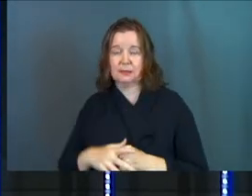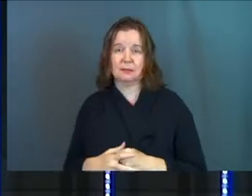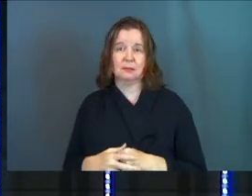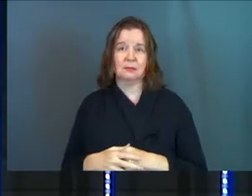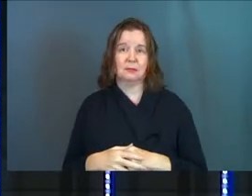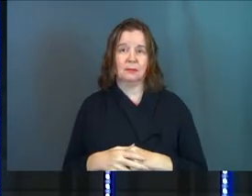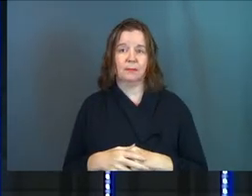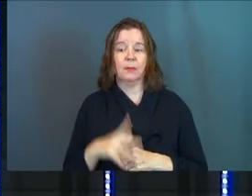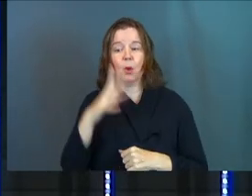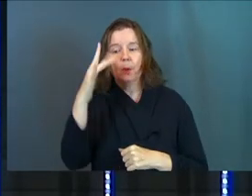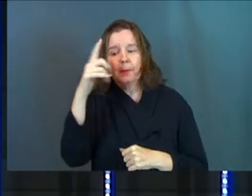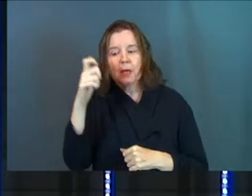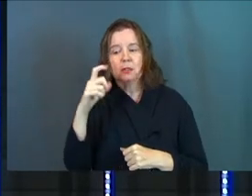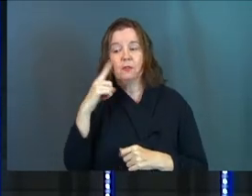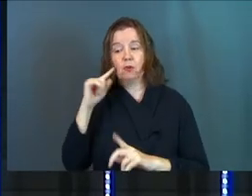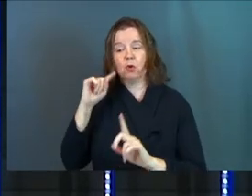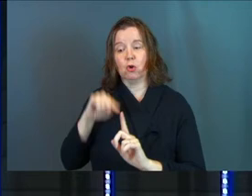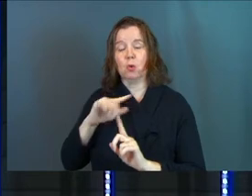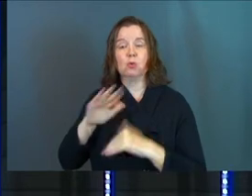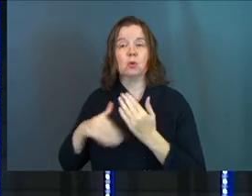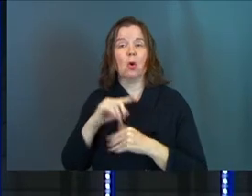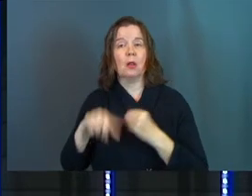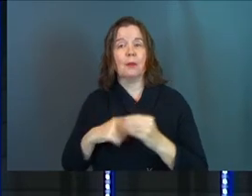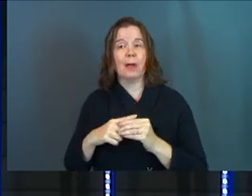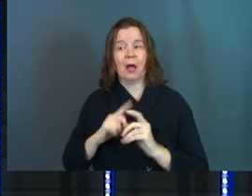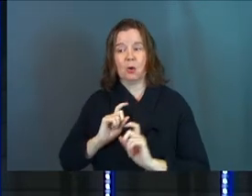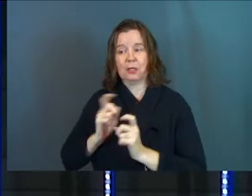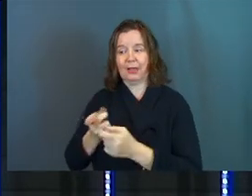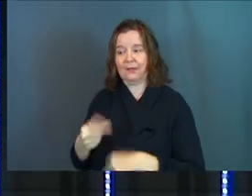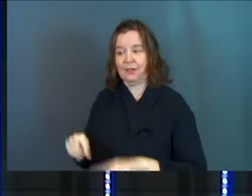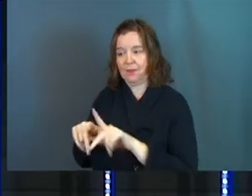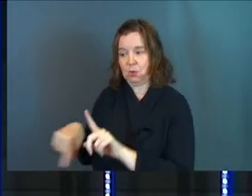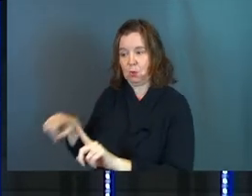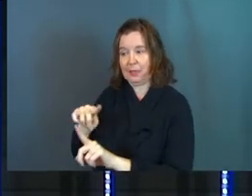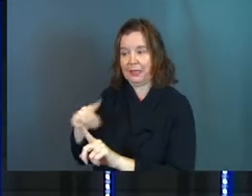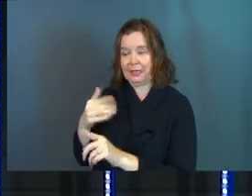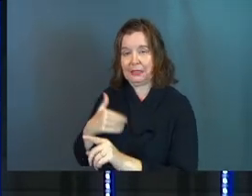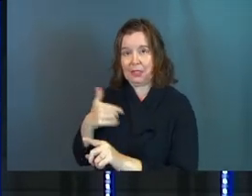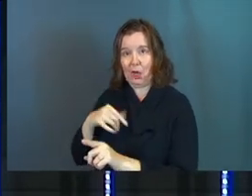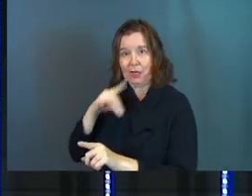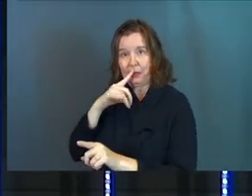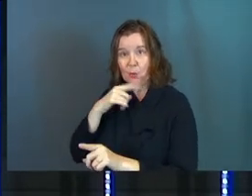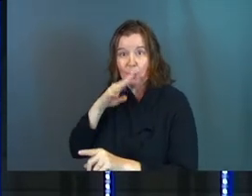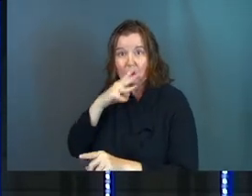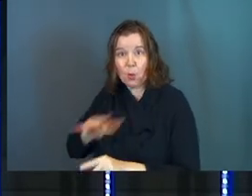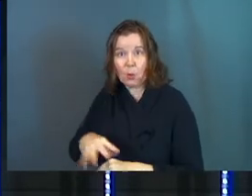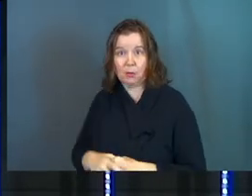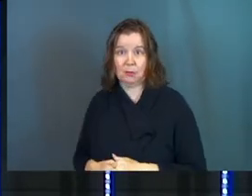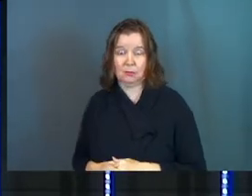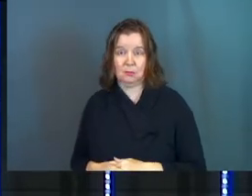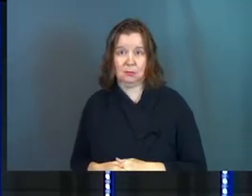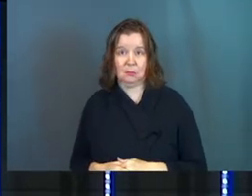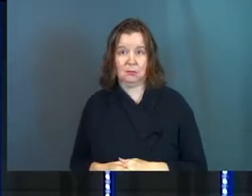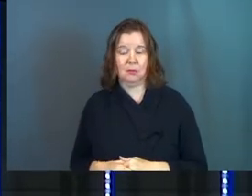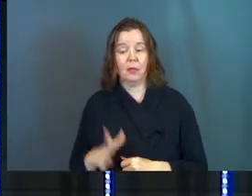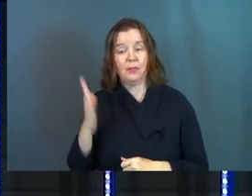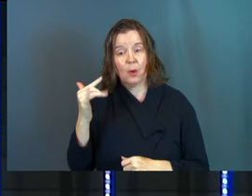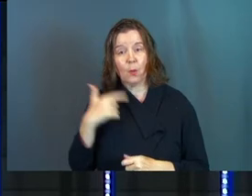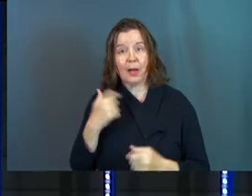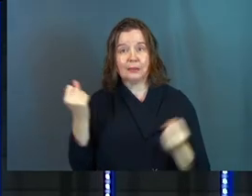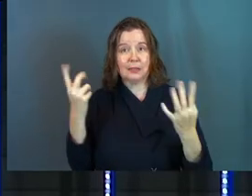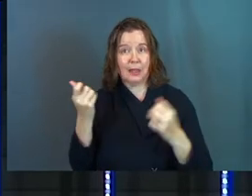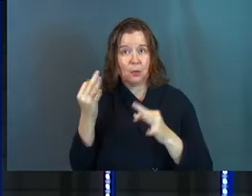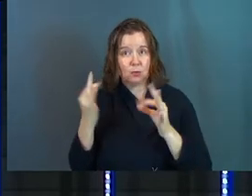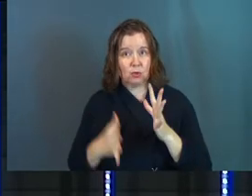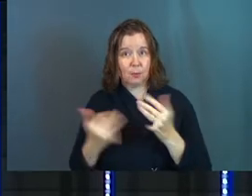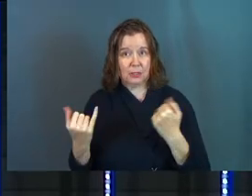kids. Because for her, it was all about giving value to these young ones who are ignored. That's why she's a